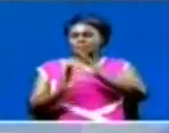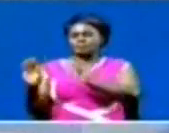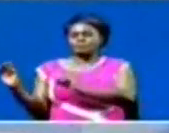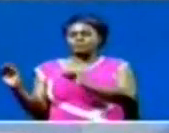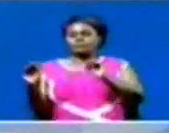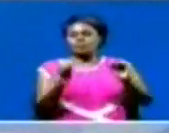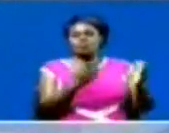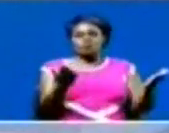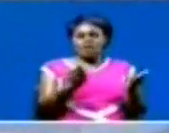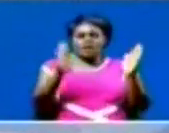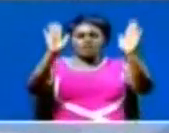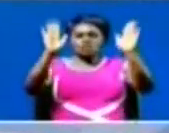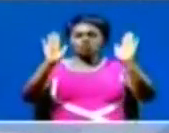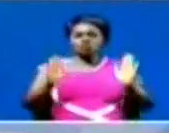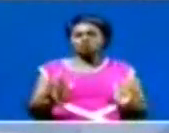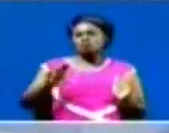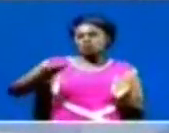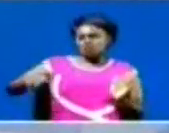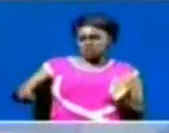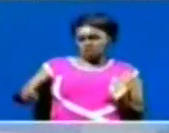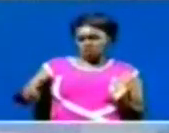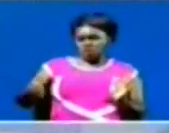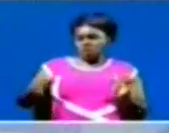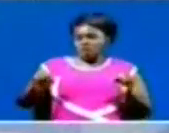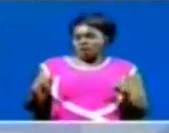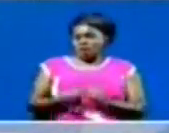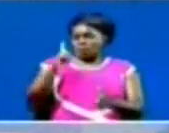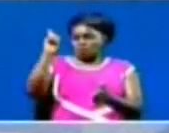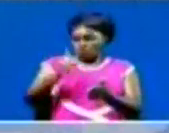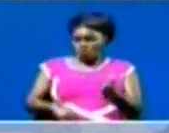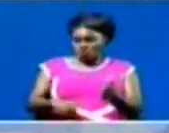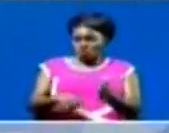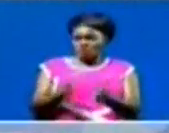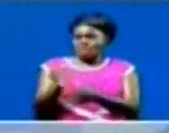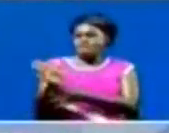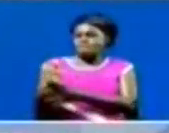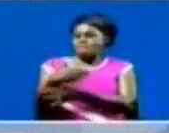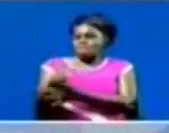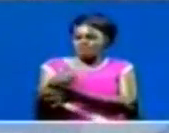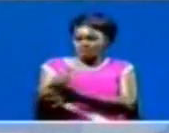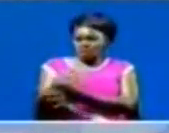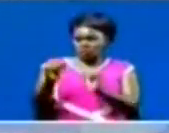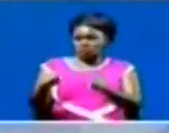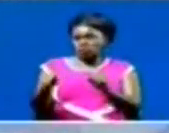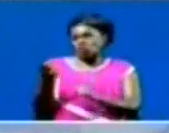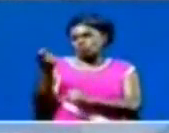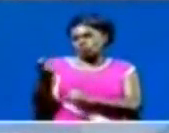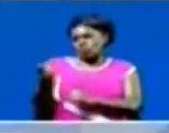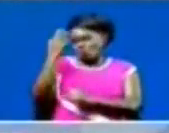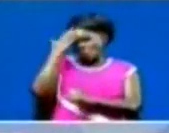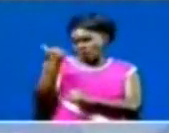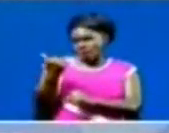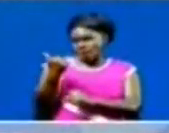me take you over to the lakeside city of Kisumu, where tonight it is emerging that the supply of fish could go down. This is due to the discovery